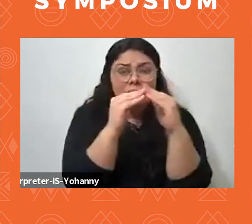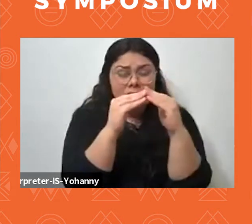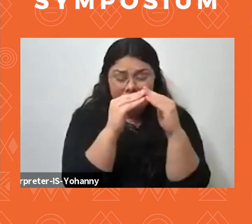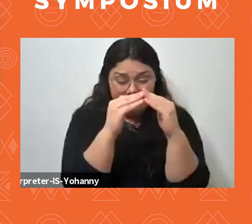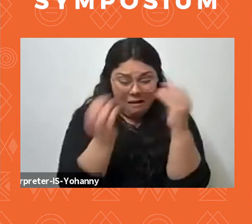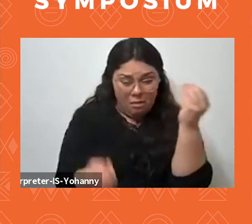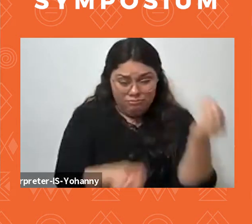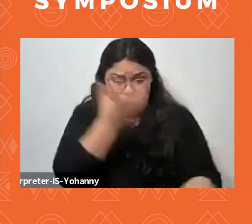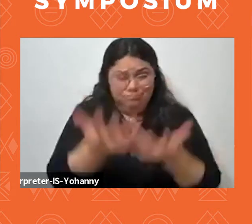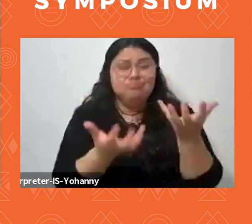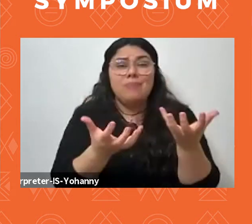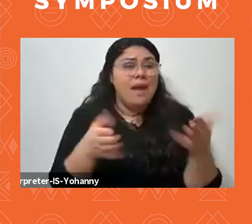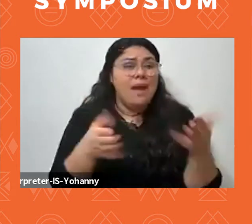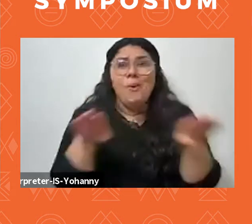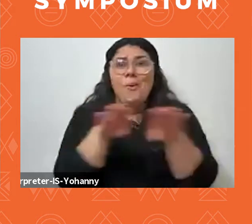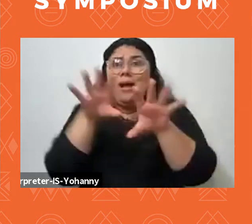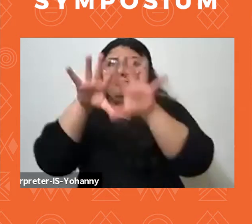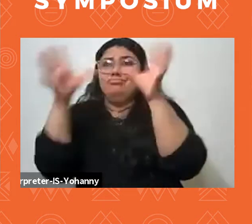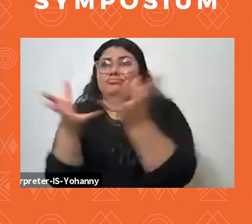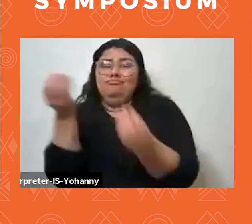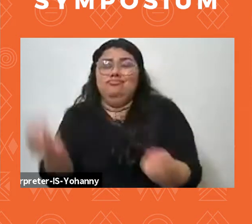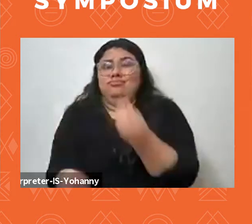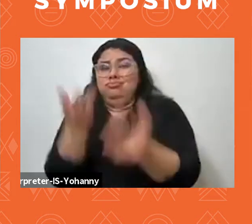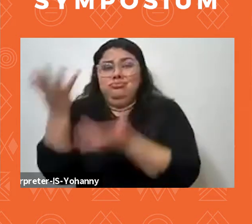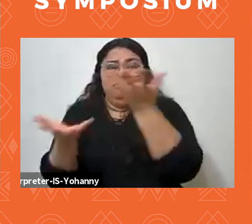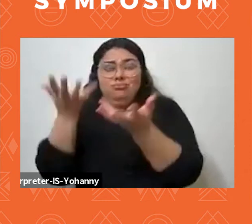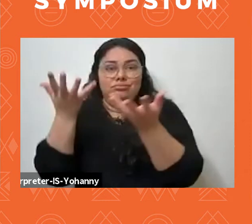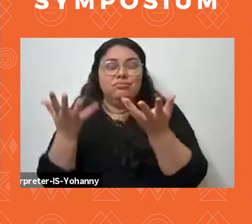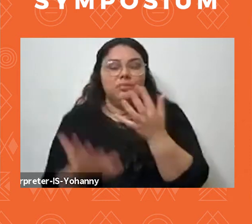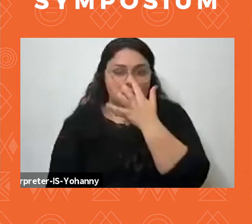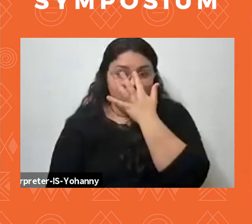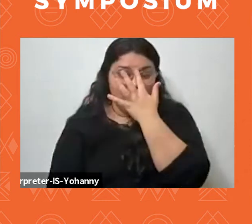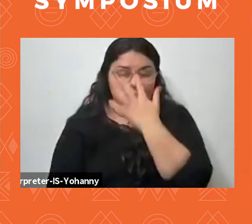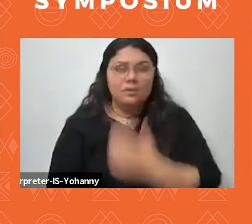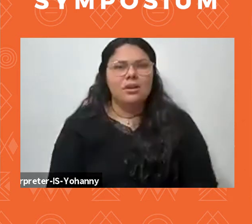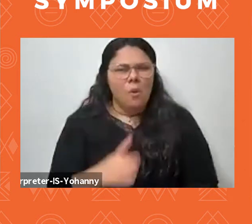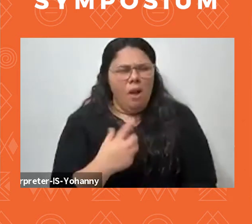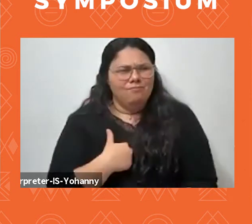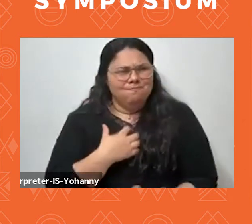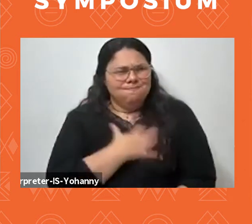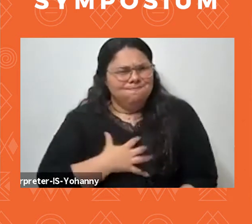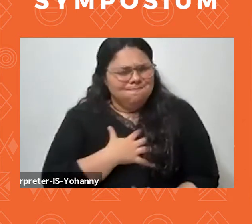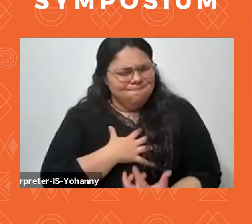the renewal, really, because that's what this declaration today is about. It's about the renewal, going down memory